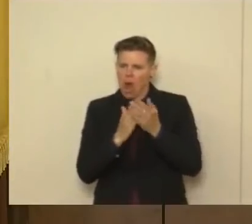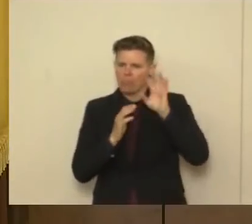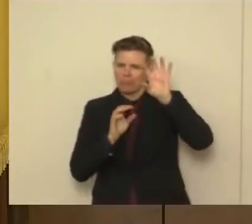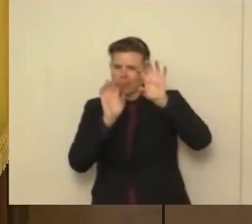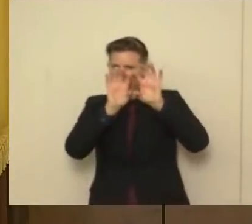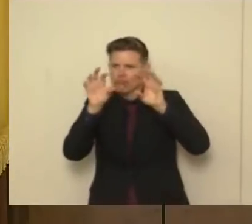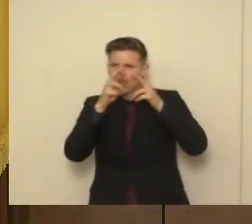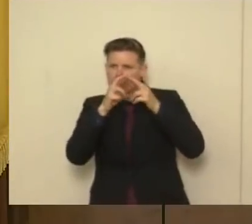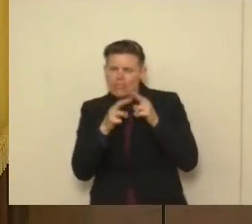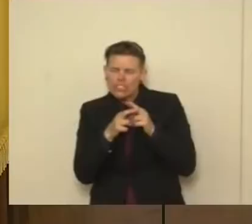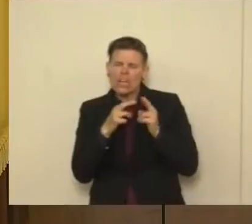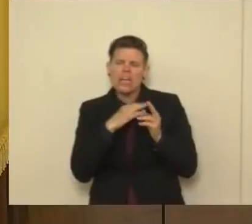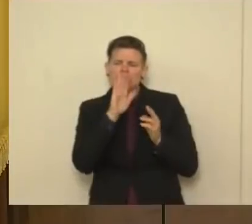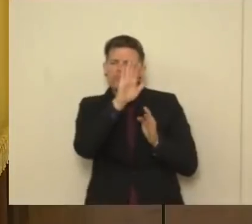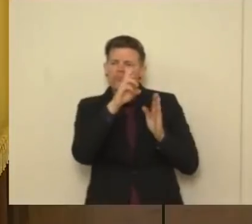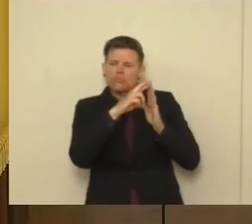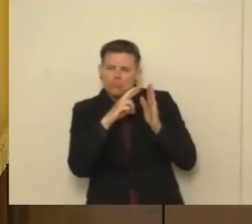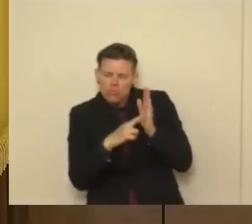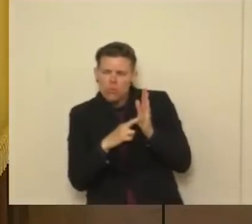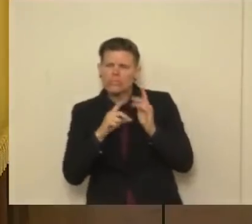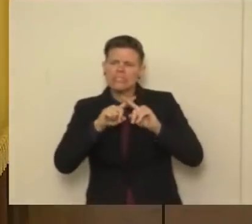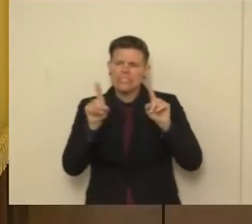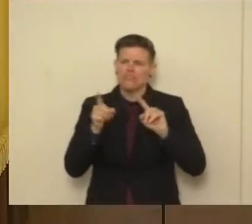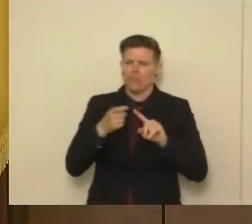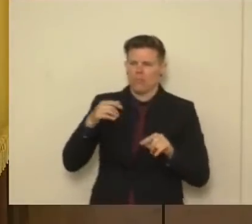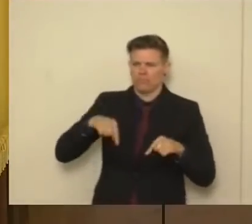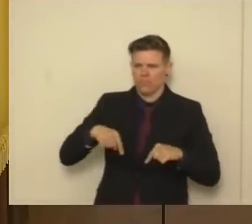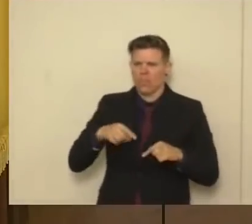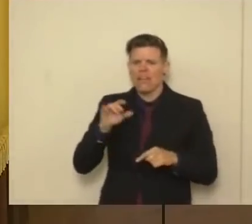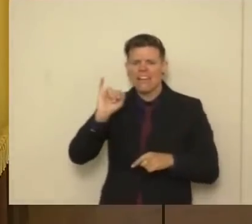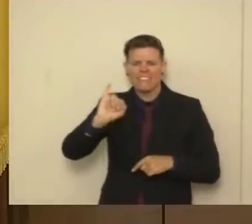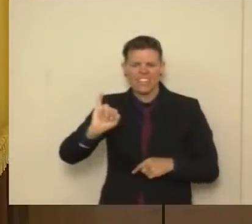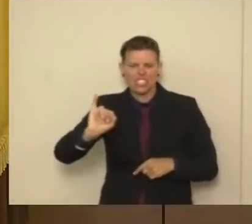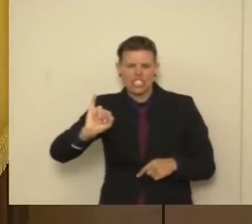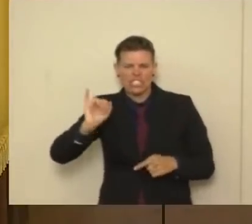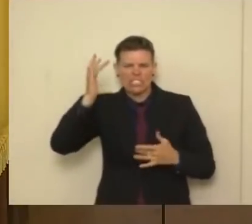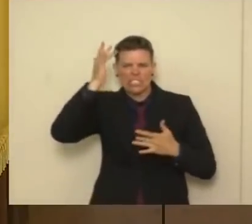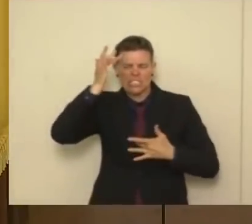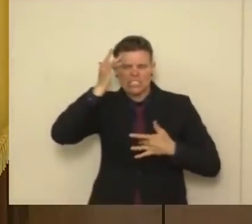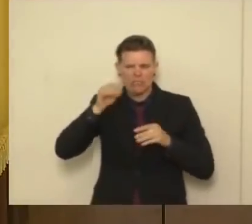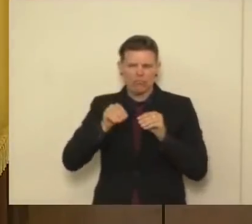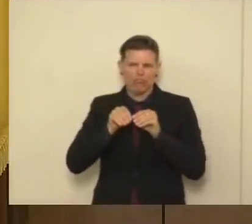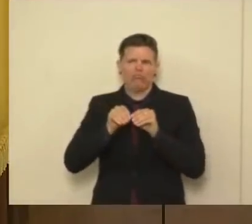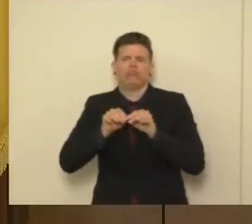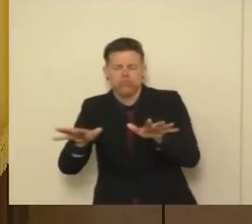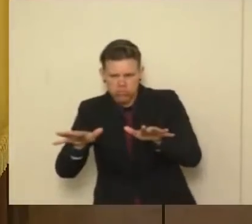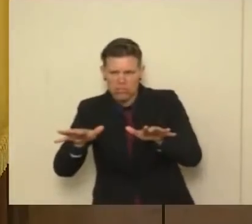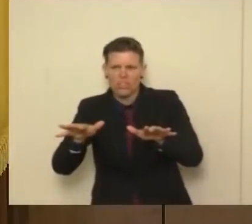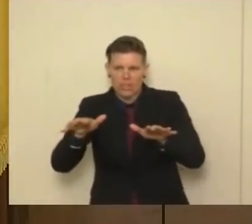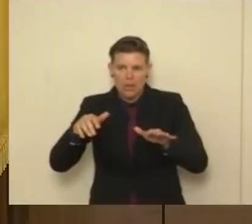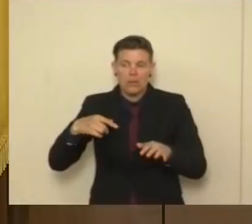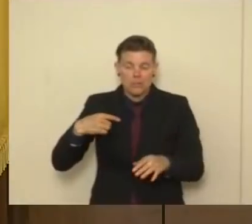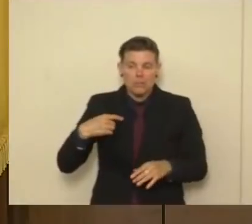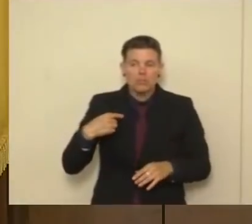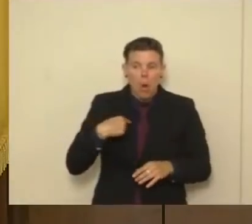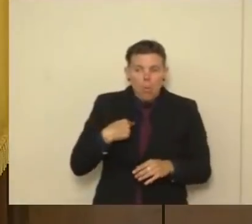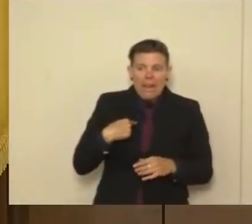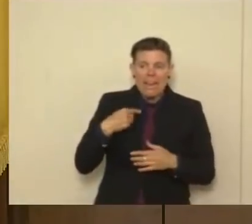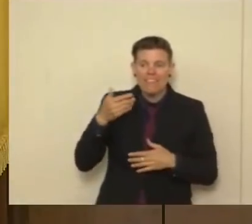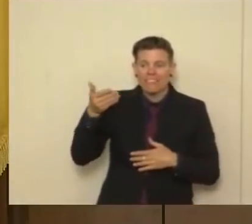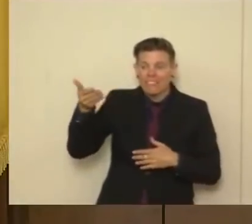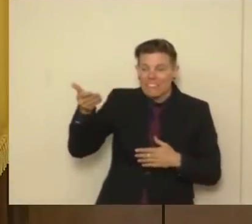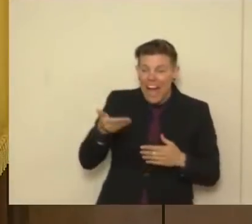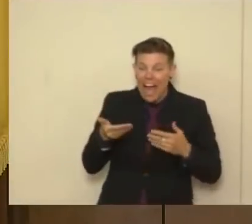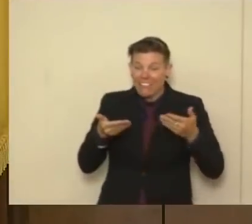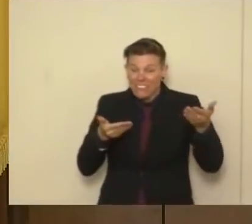and higher infection rates, right? We just keep inviting more of the virus, which already lives here, to come in